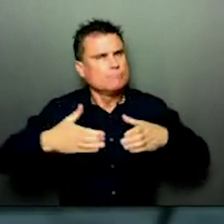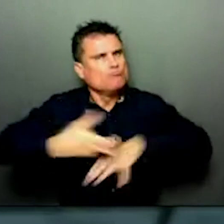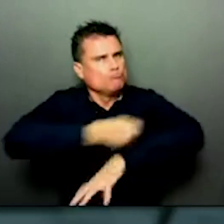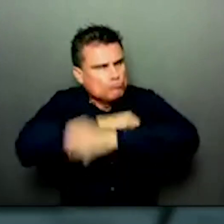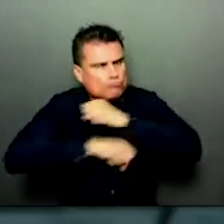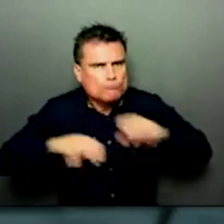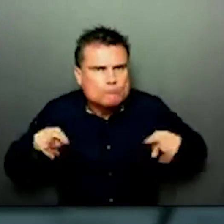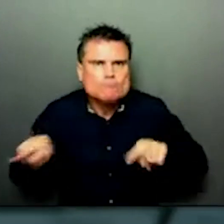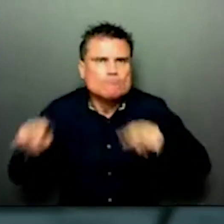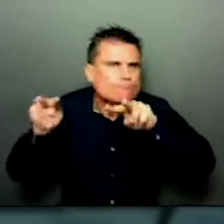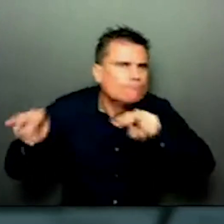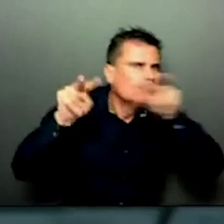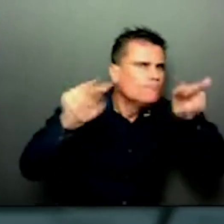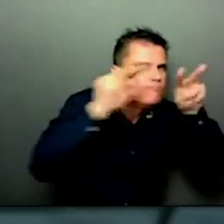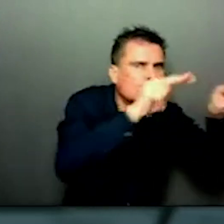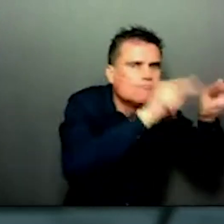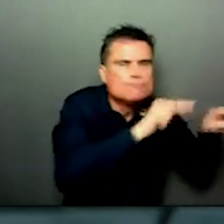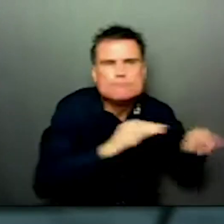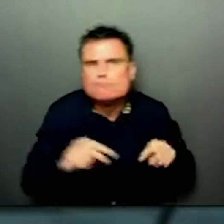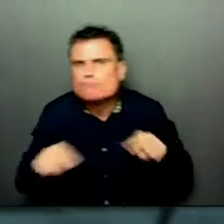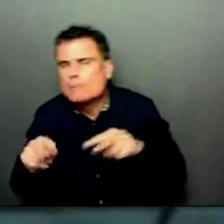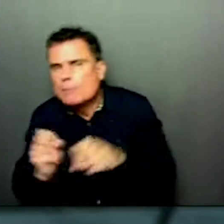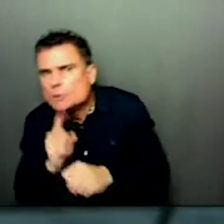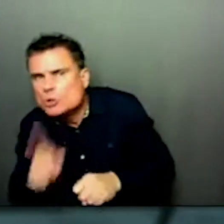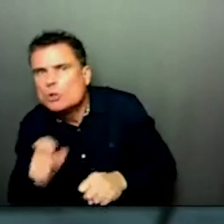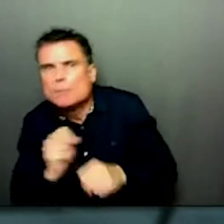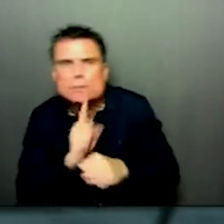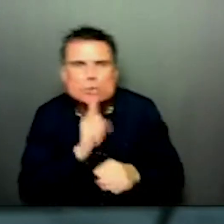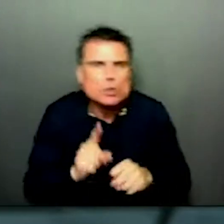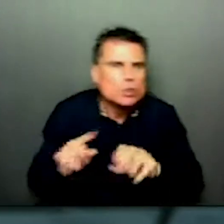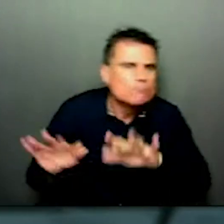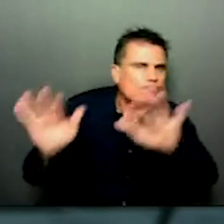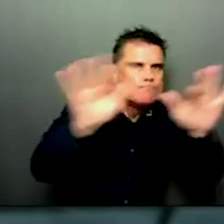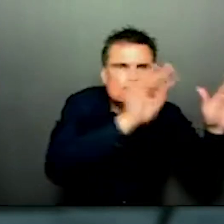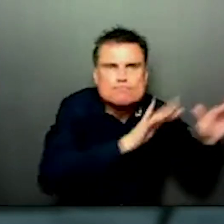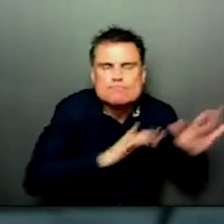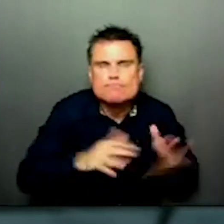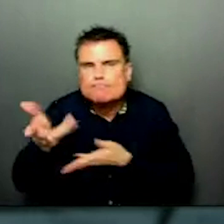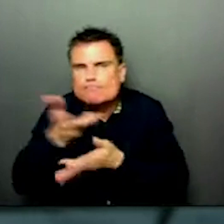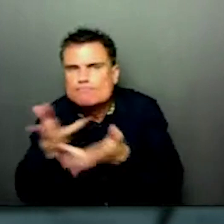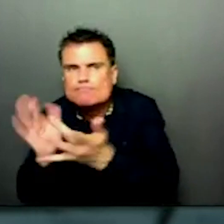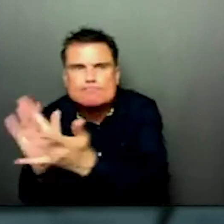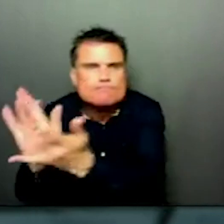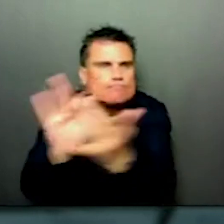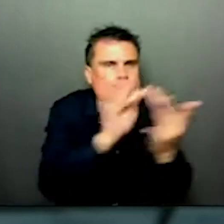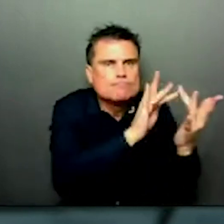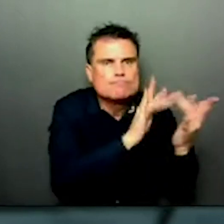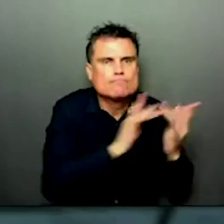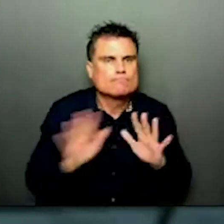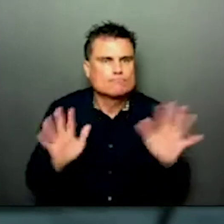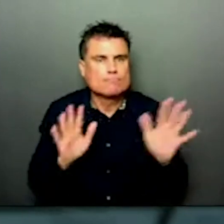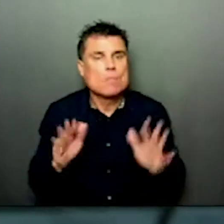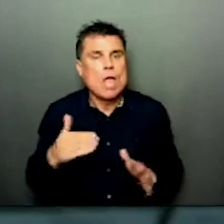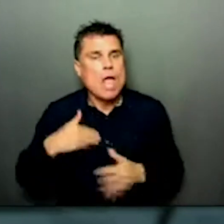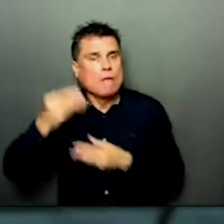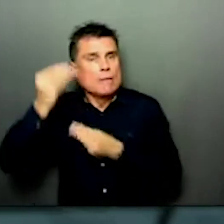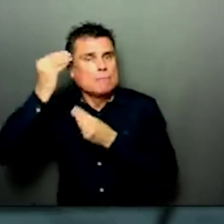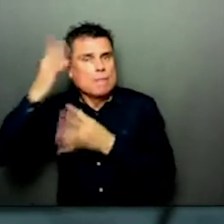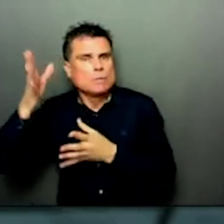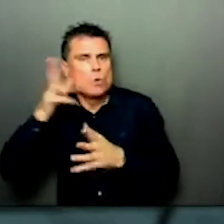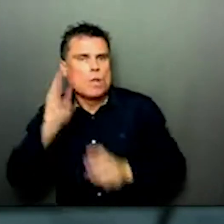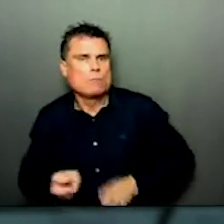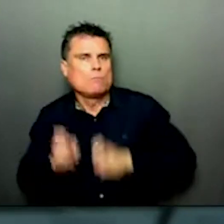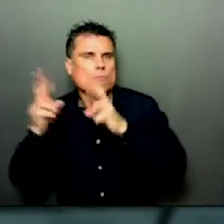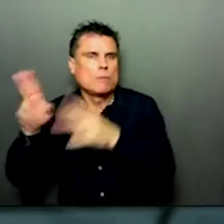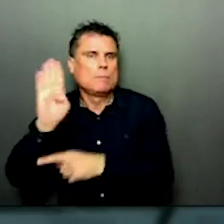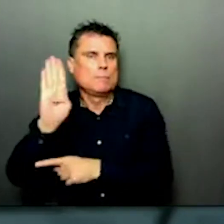LHA reports that were up on the BC CDC website last week. But it has been an ongoing challenge, and